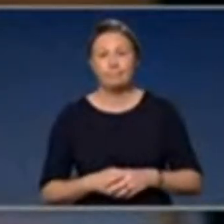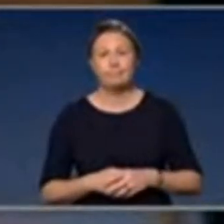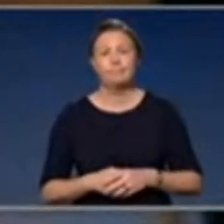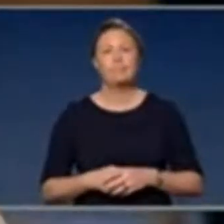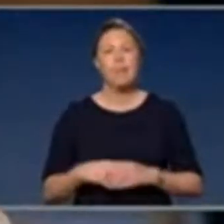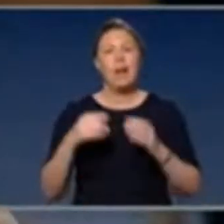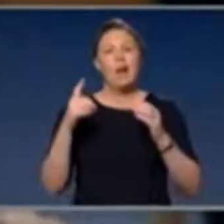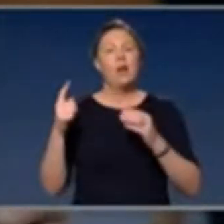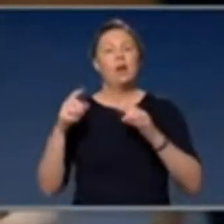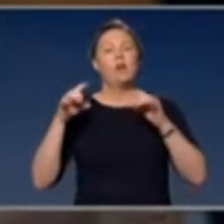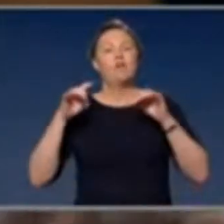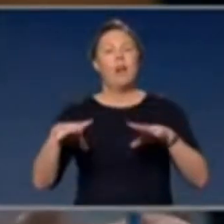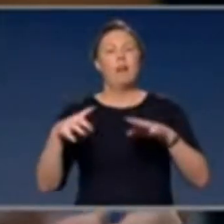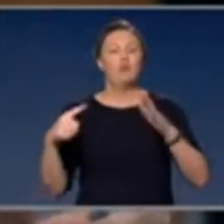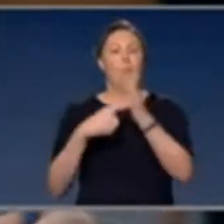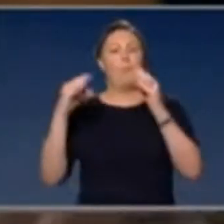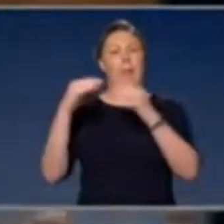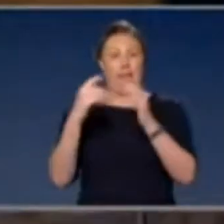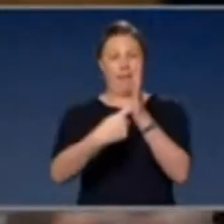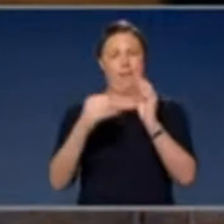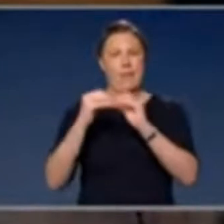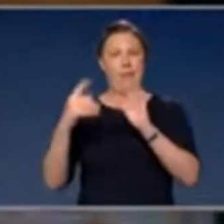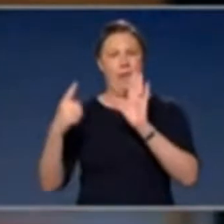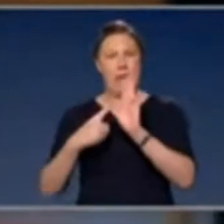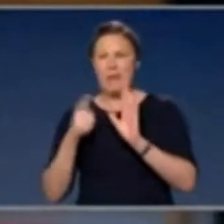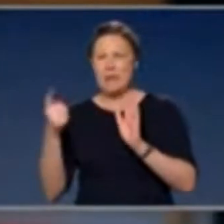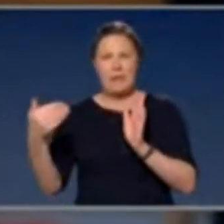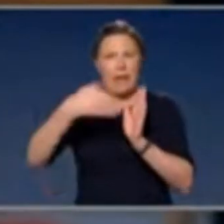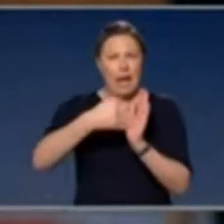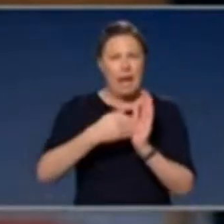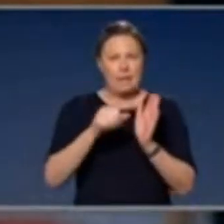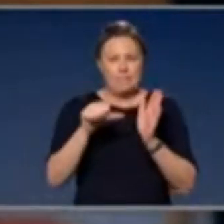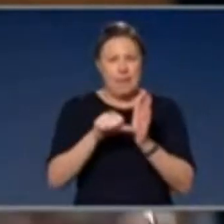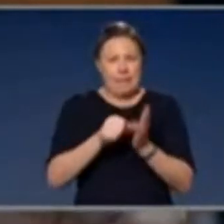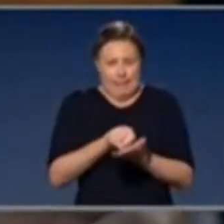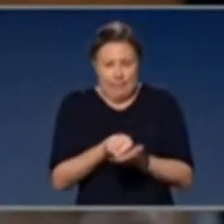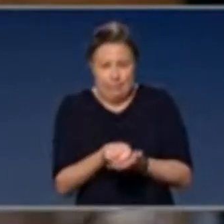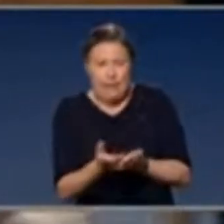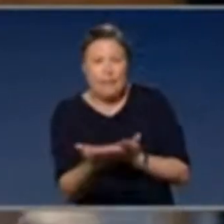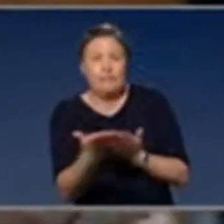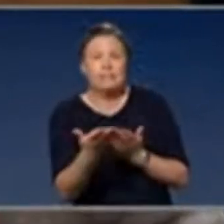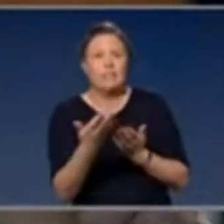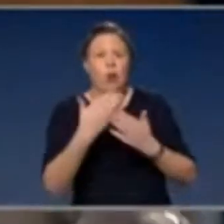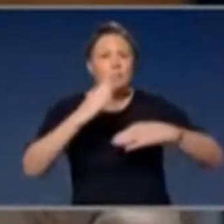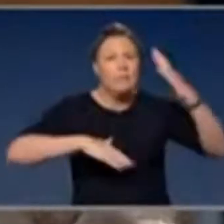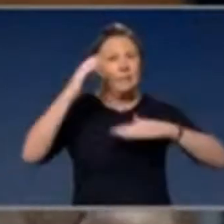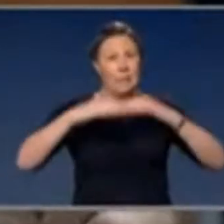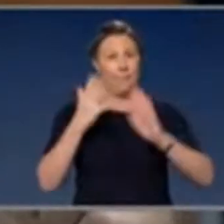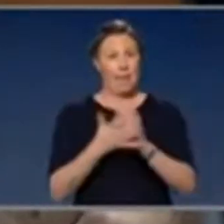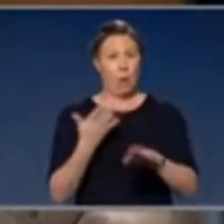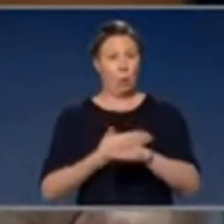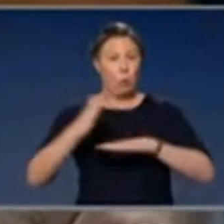that Dr. Lowe recommended, is that in addition to projects they may have already on the books? Yes. And secondly,